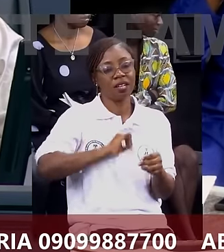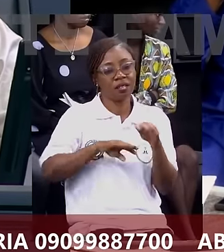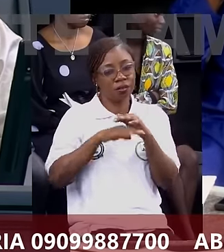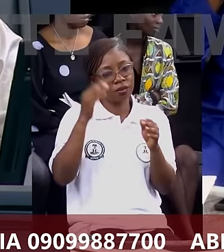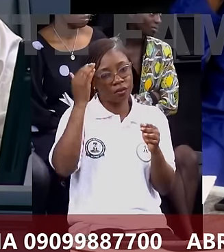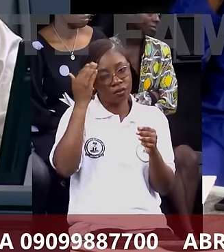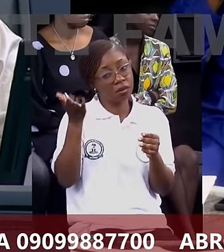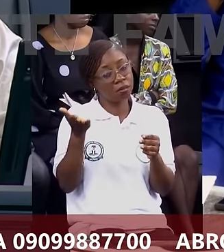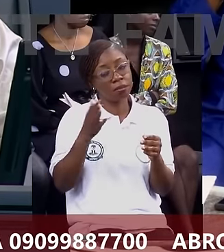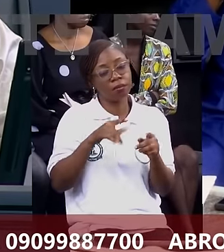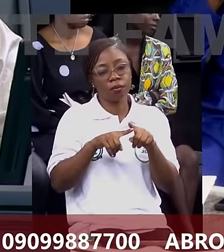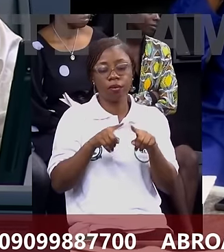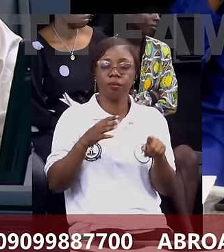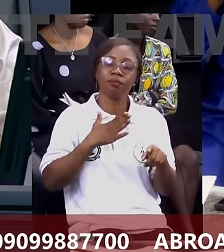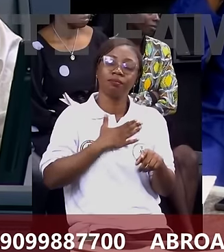please,